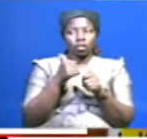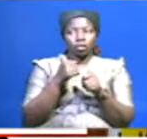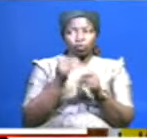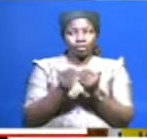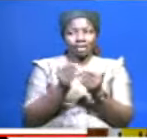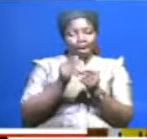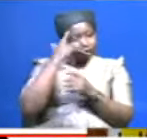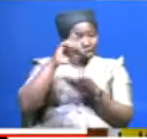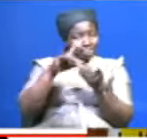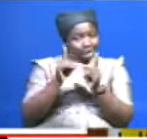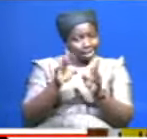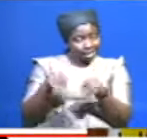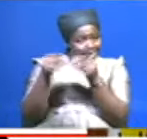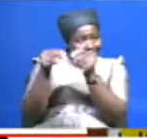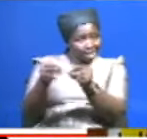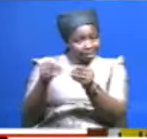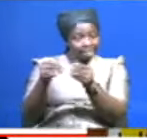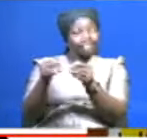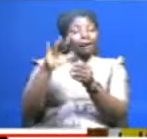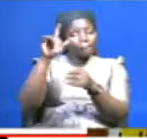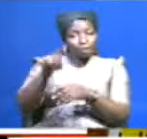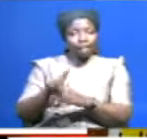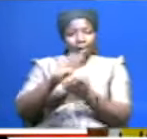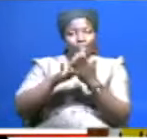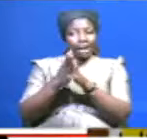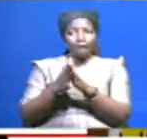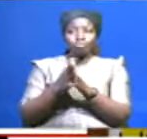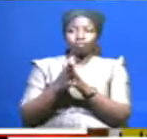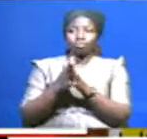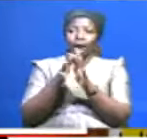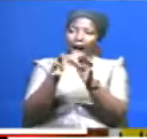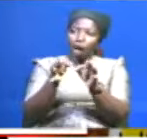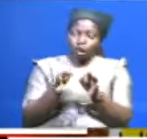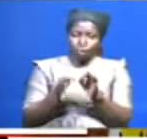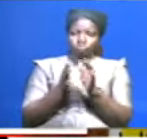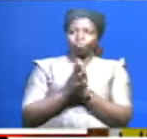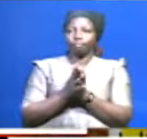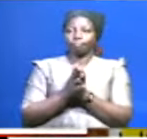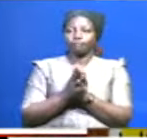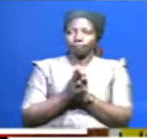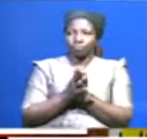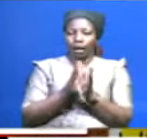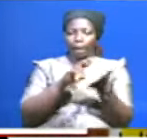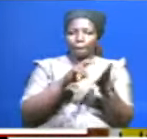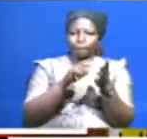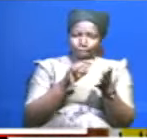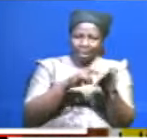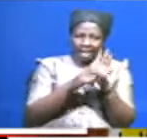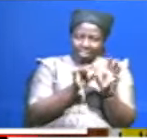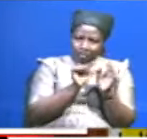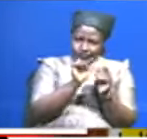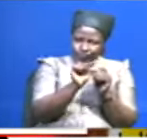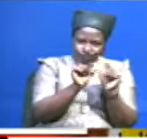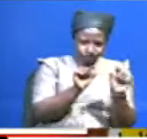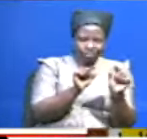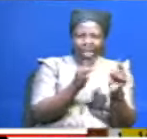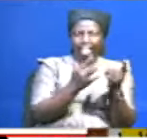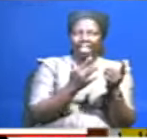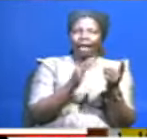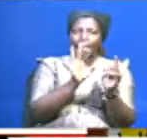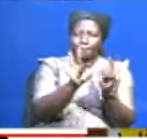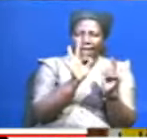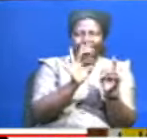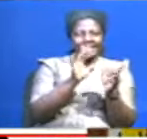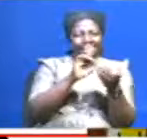held accountable. Minimization ni just minimal. Pick data that you only